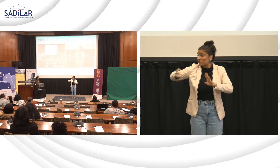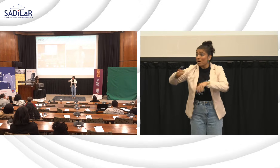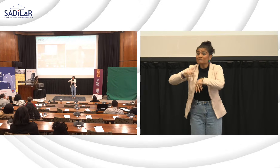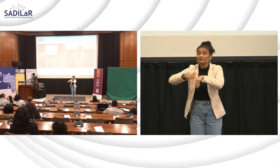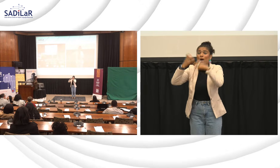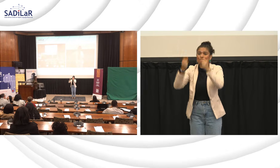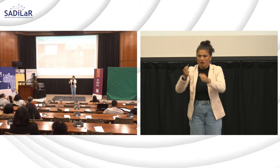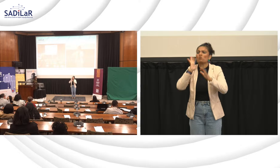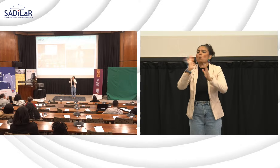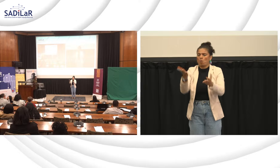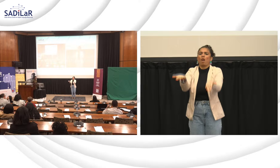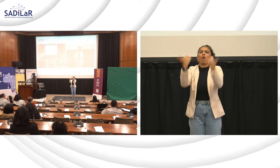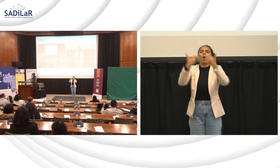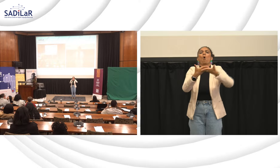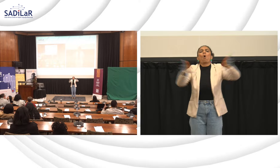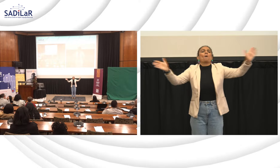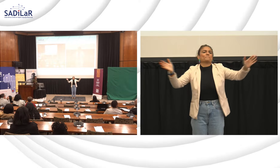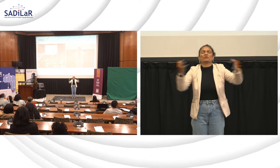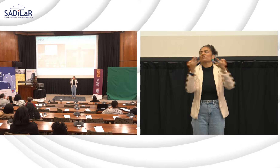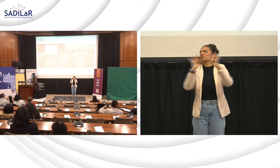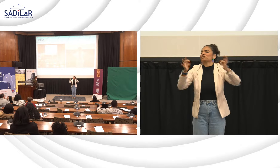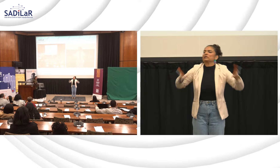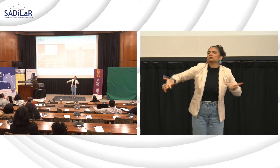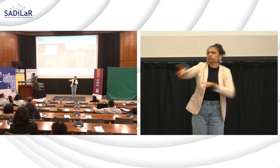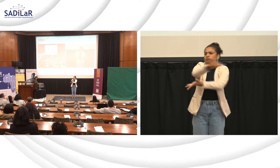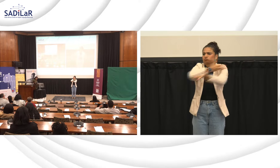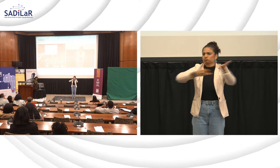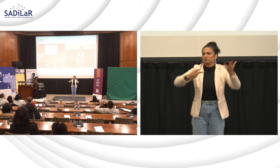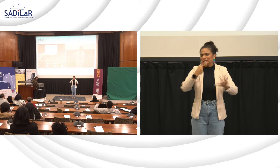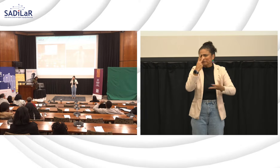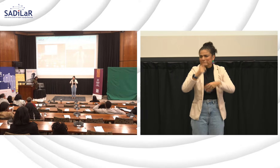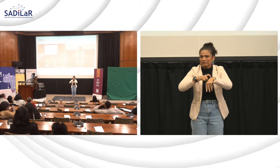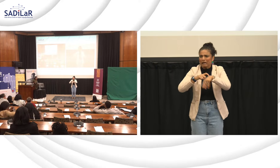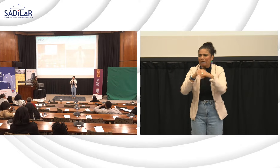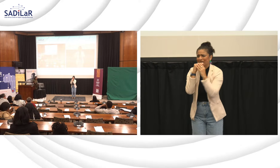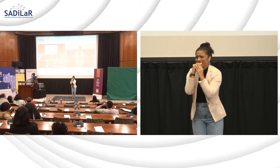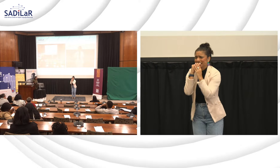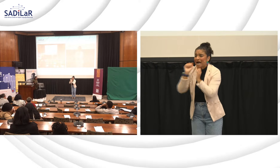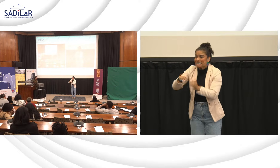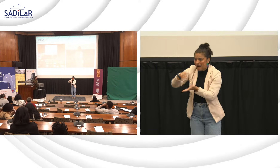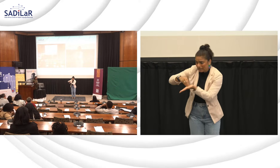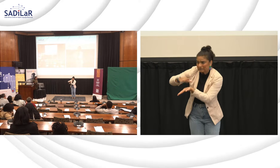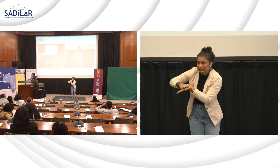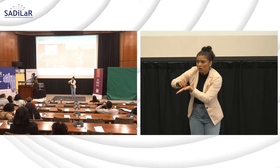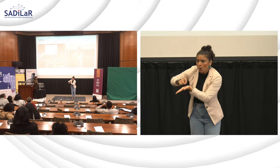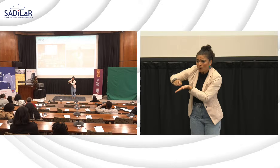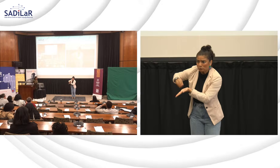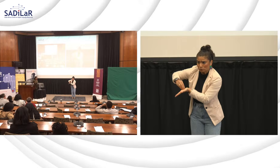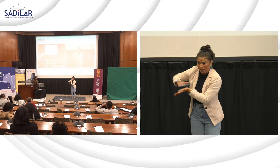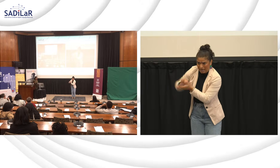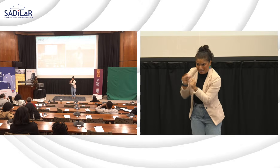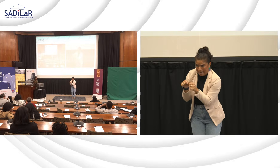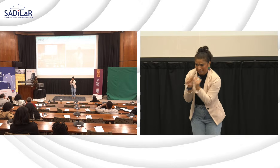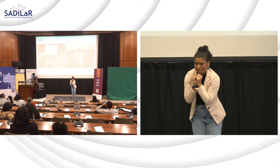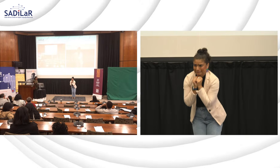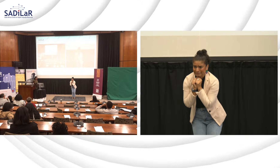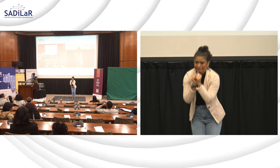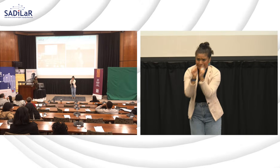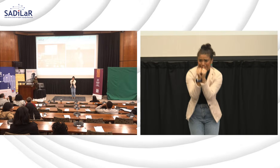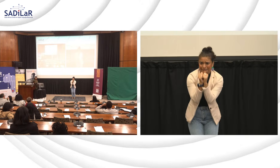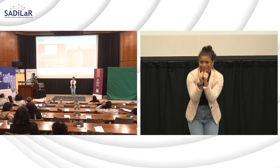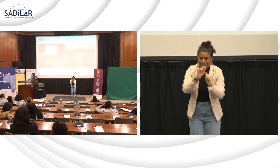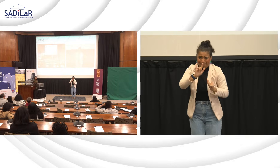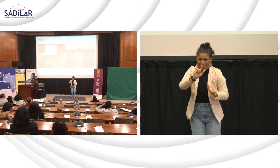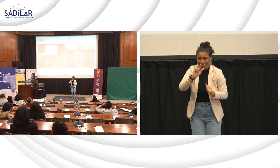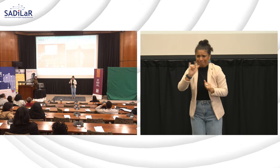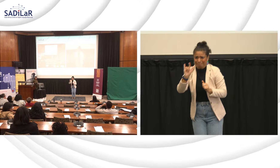If we could just put that on hold, when there's time later, then we can open for discussions and questions. We're really pressed on